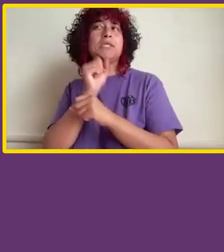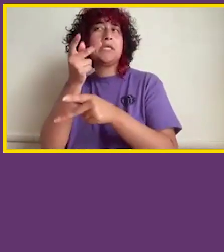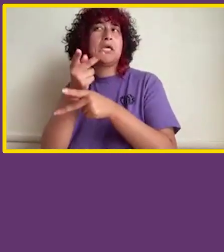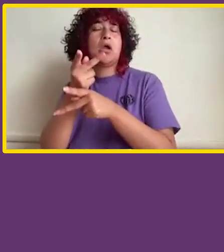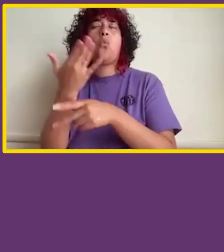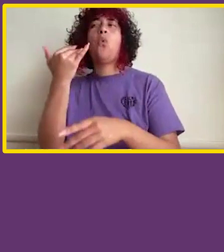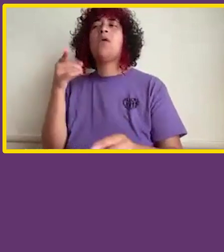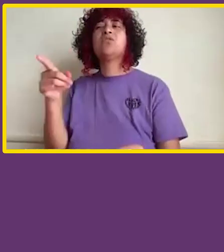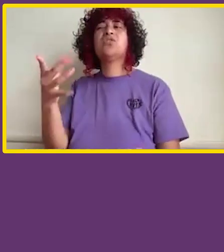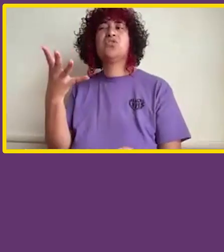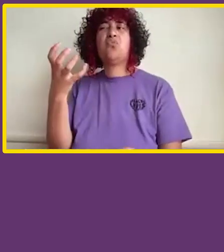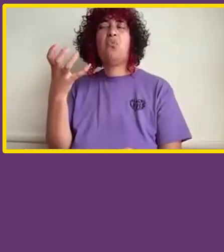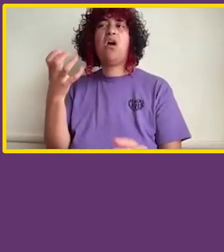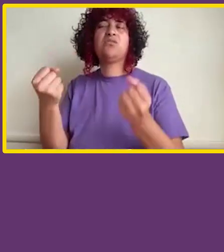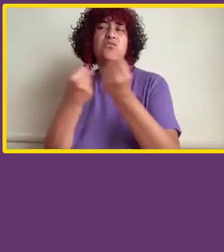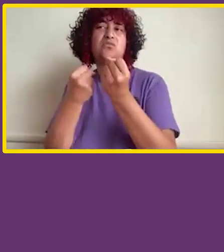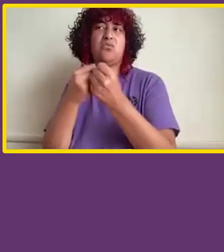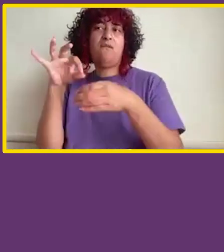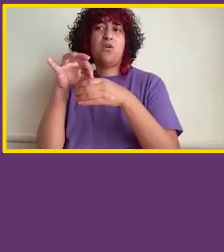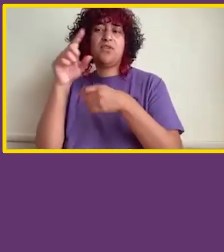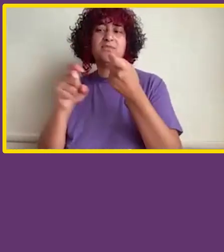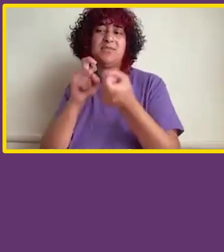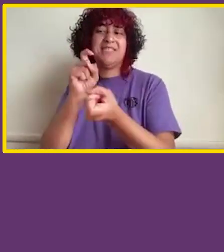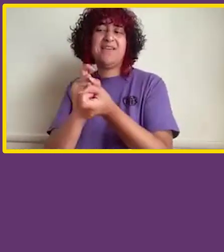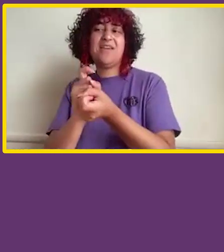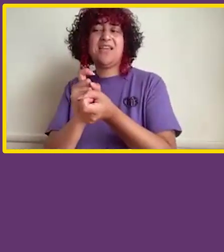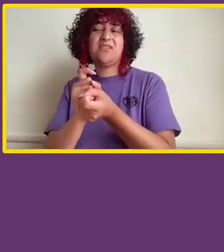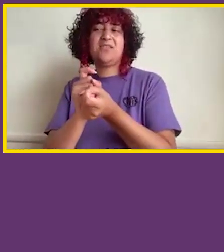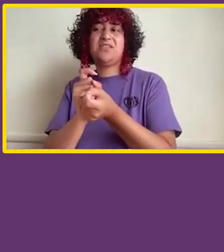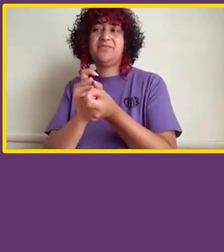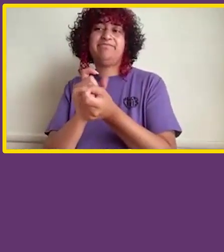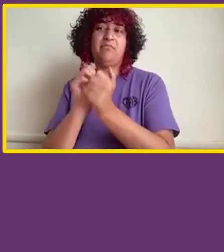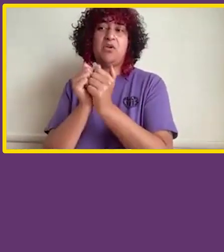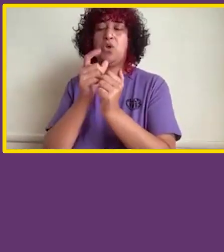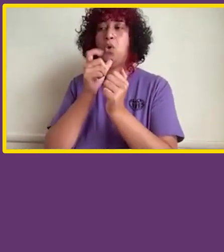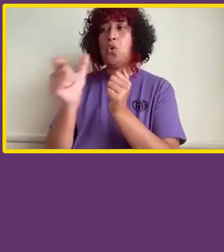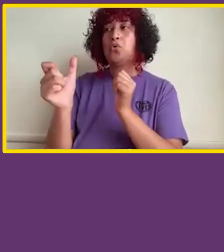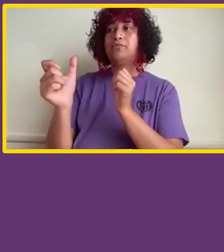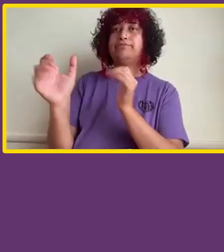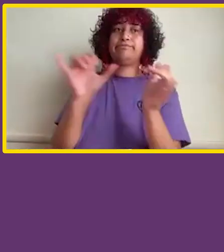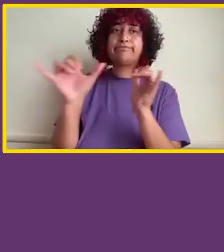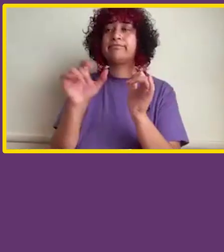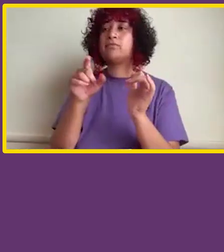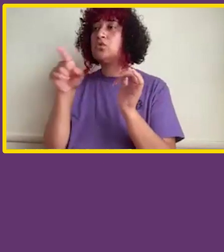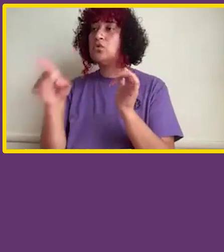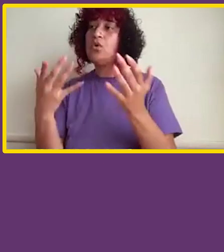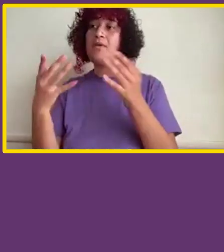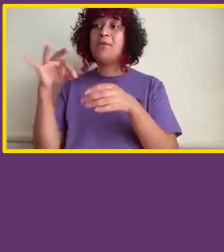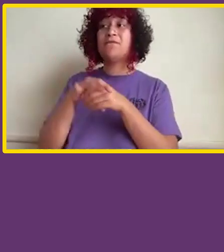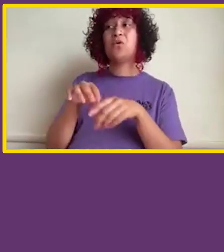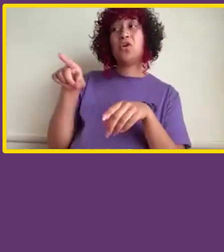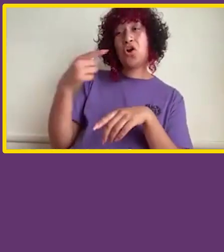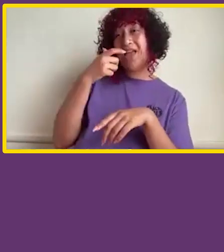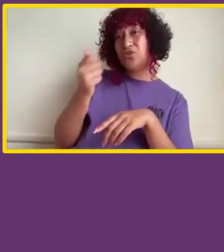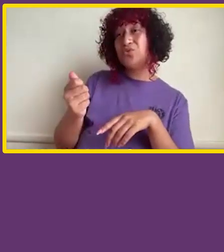she want to vote and support this particular candidate who resonates with her, where she shares identity with her, who may vote in her interests that